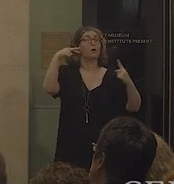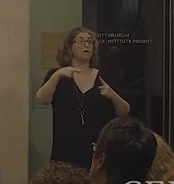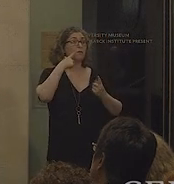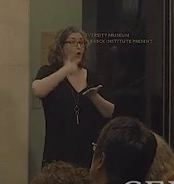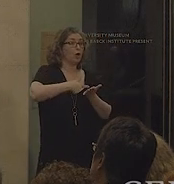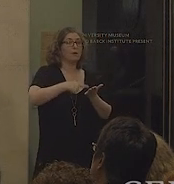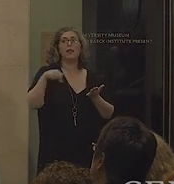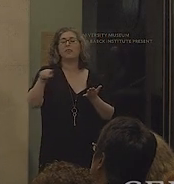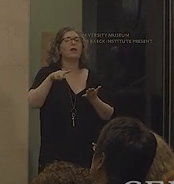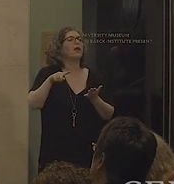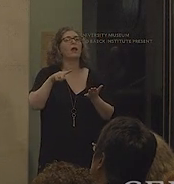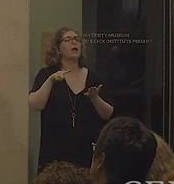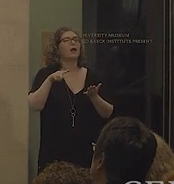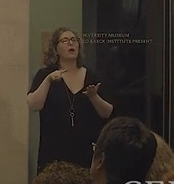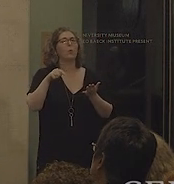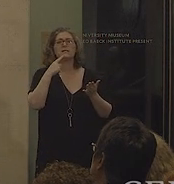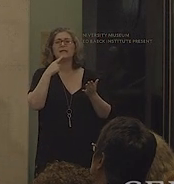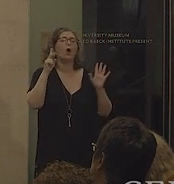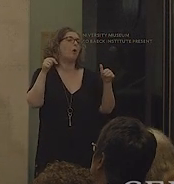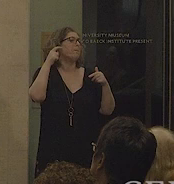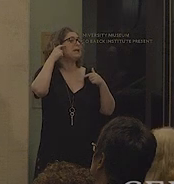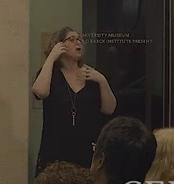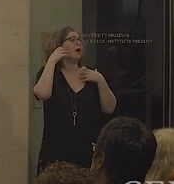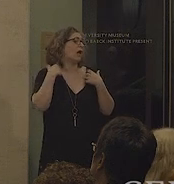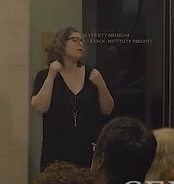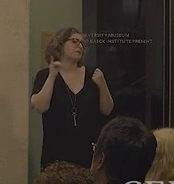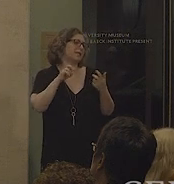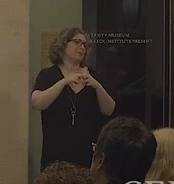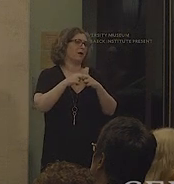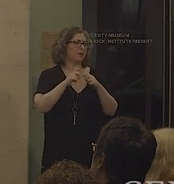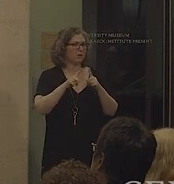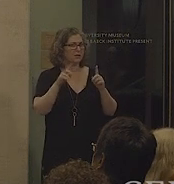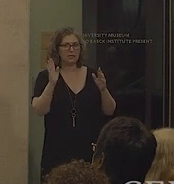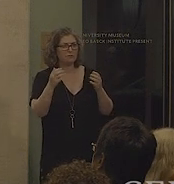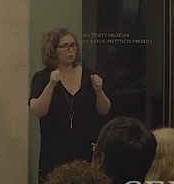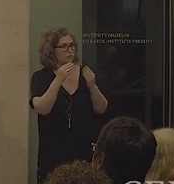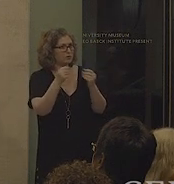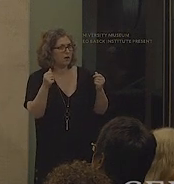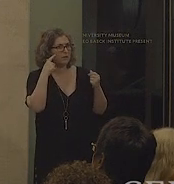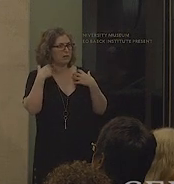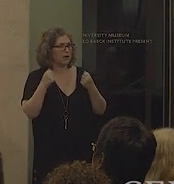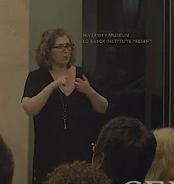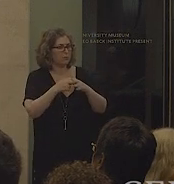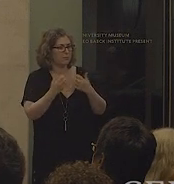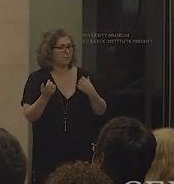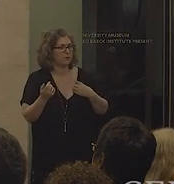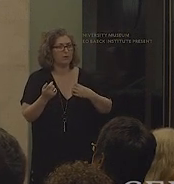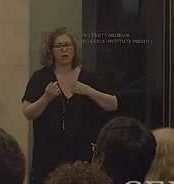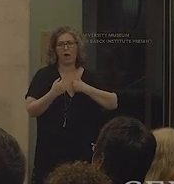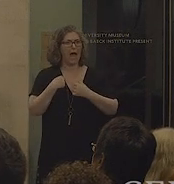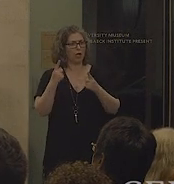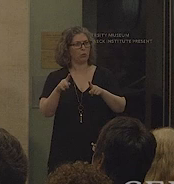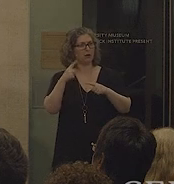will use things like, they'll say mental health, but they'll never do anything about it. Okay? So I agree,